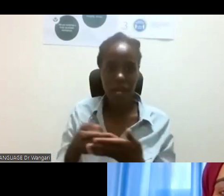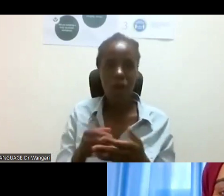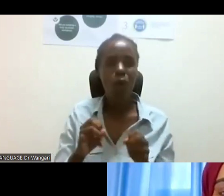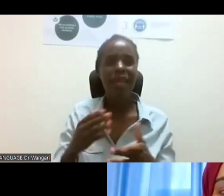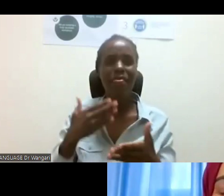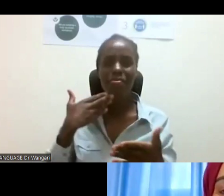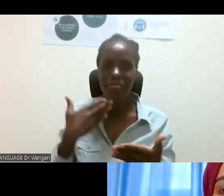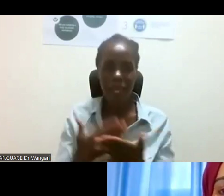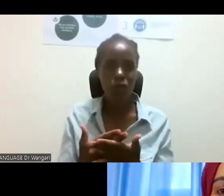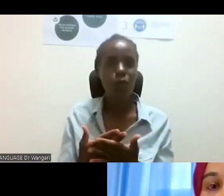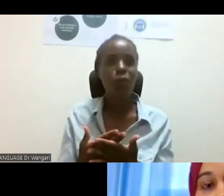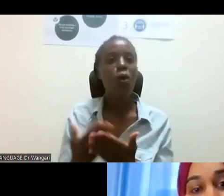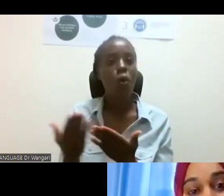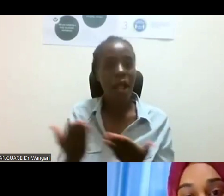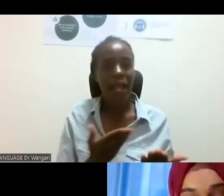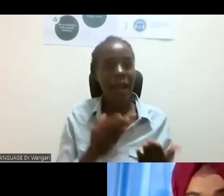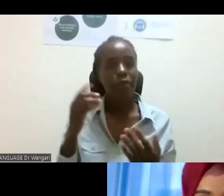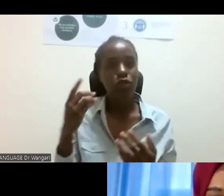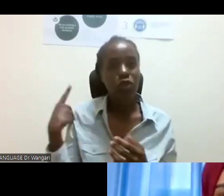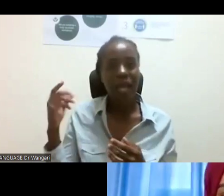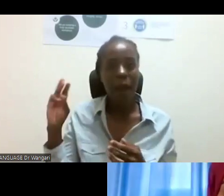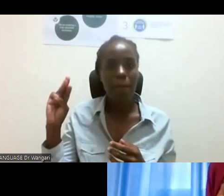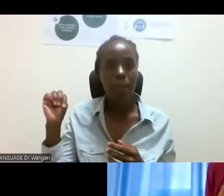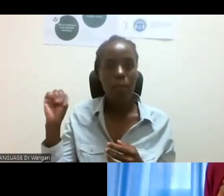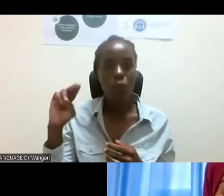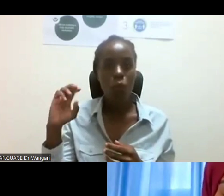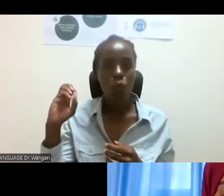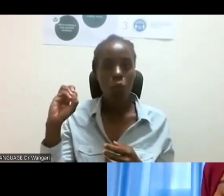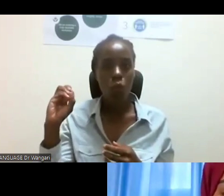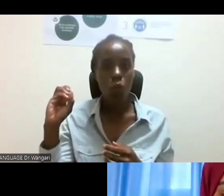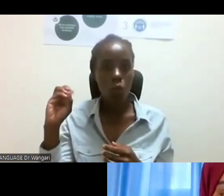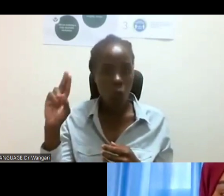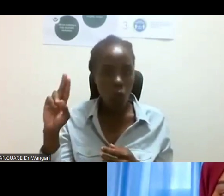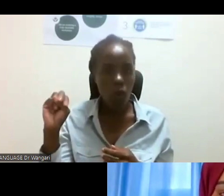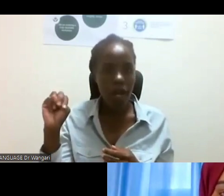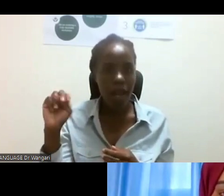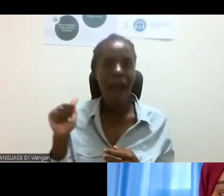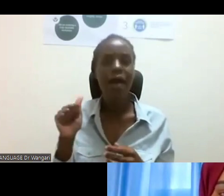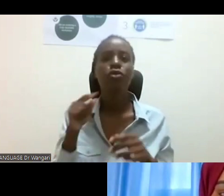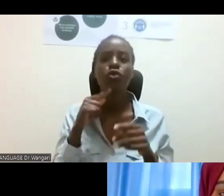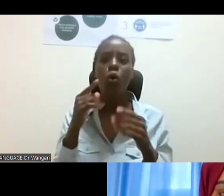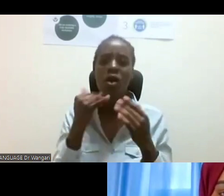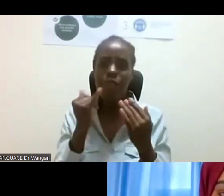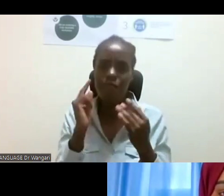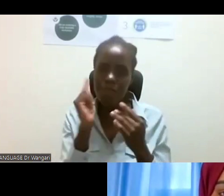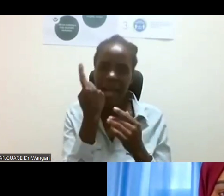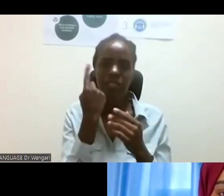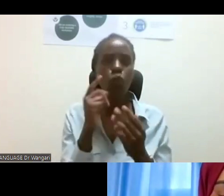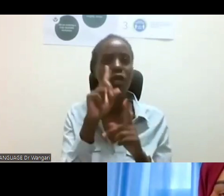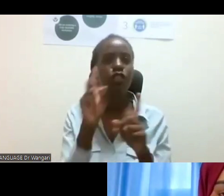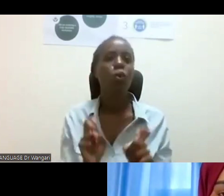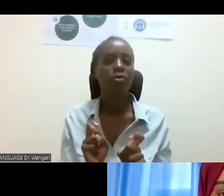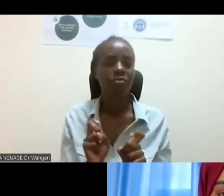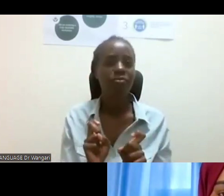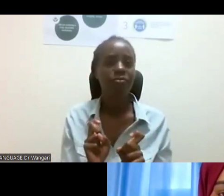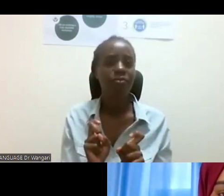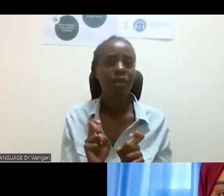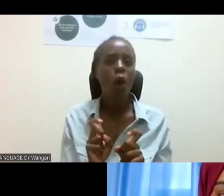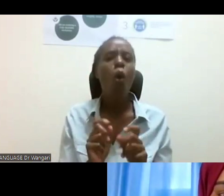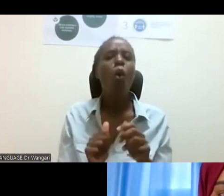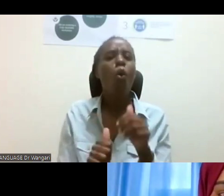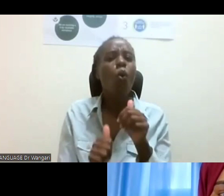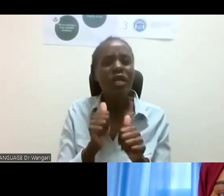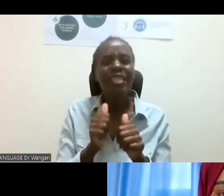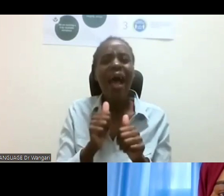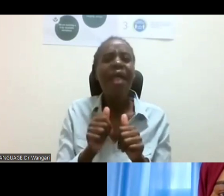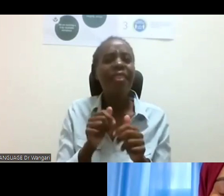is, what are the current trends observed in Somaliland regarding the campaign to end